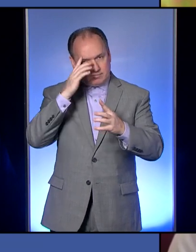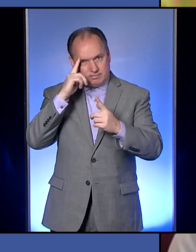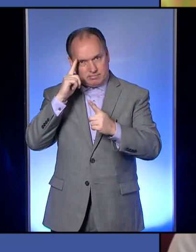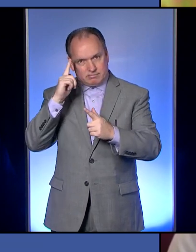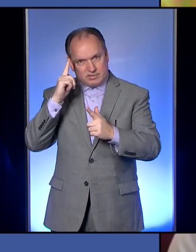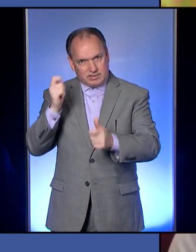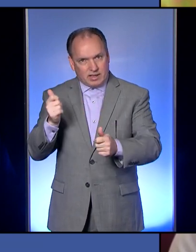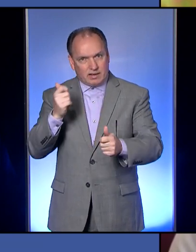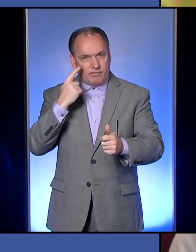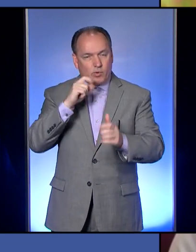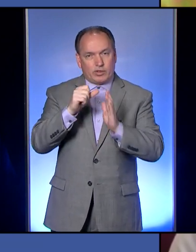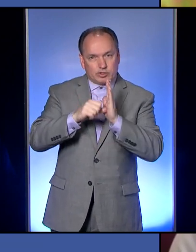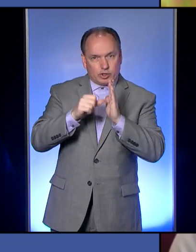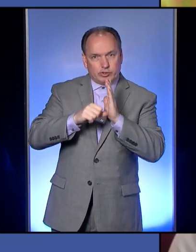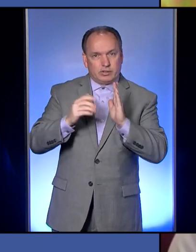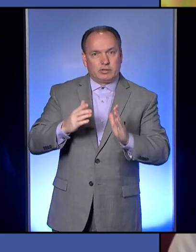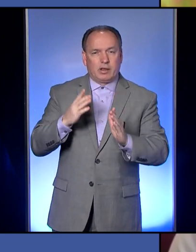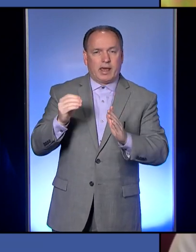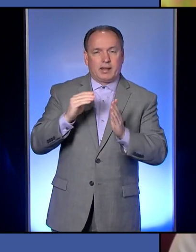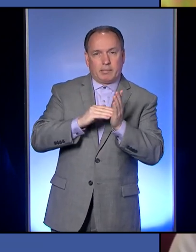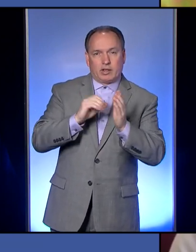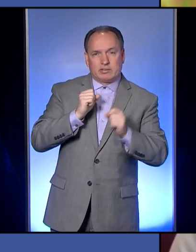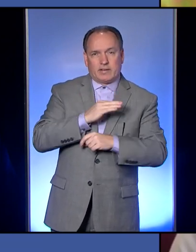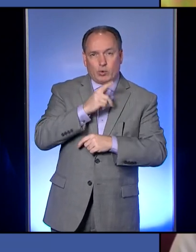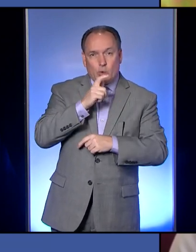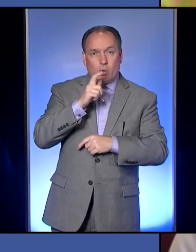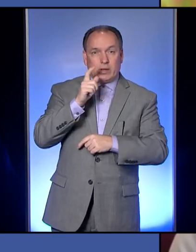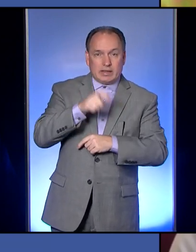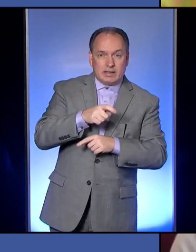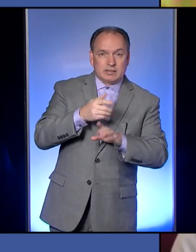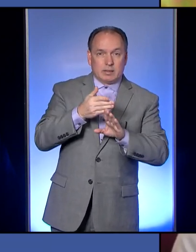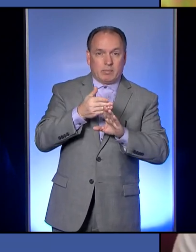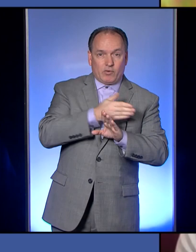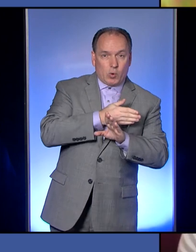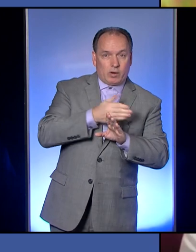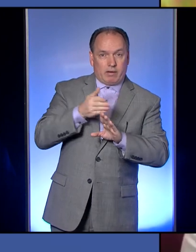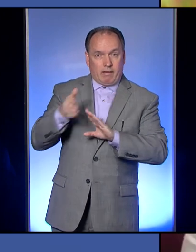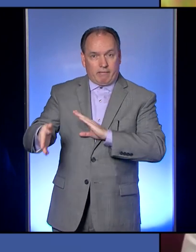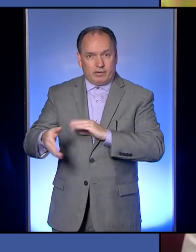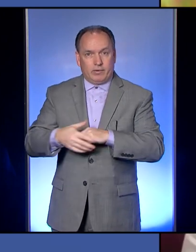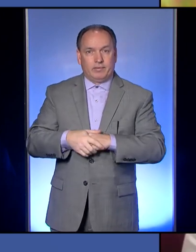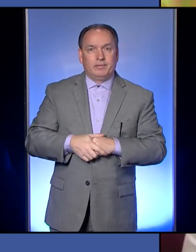staff to make decisions on who needs to have those maybe sooner rather than later.